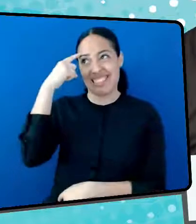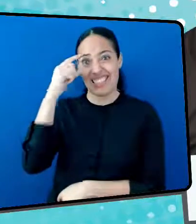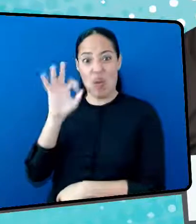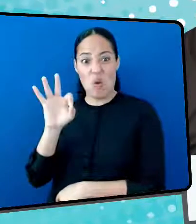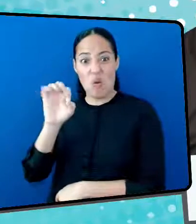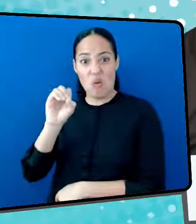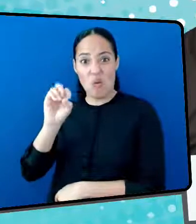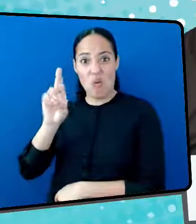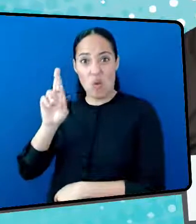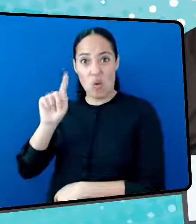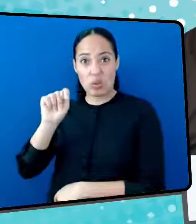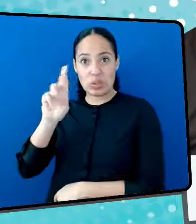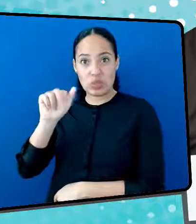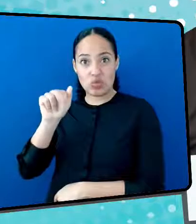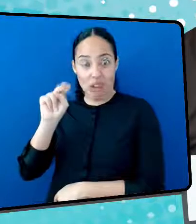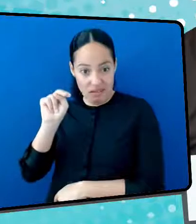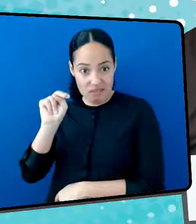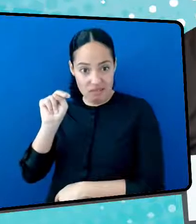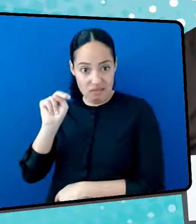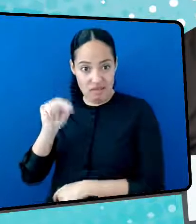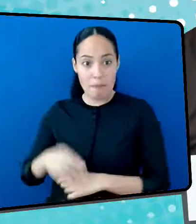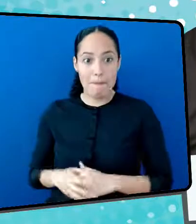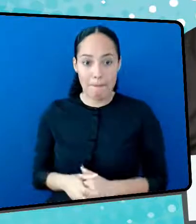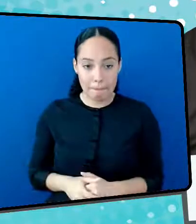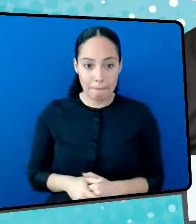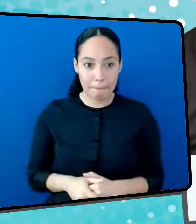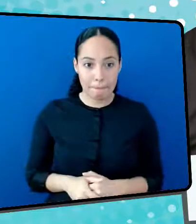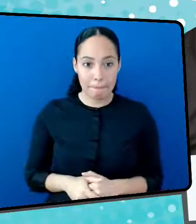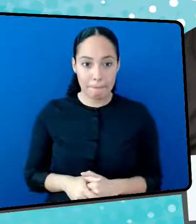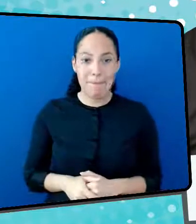Nice. Running Good on stuff. some big supercomputers. Yeah.